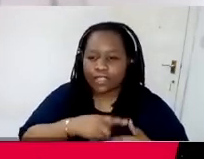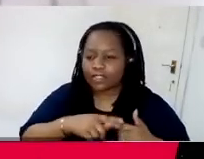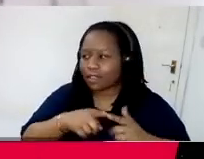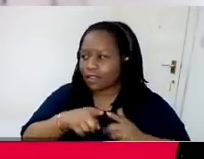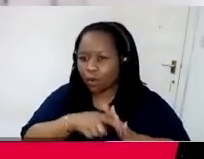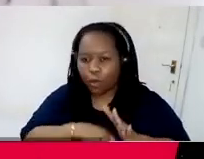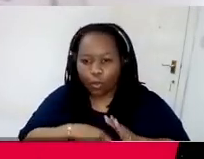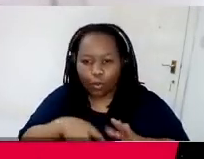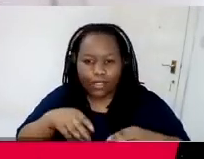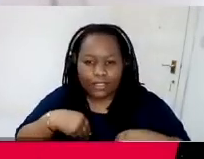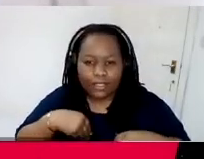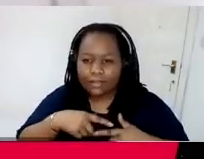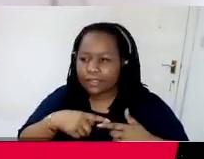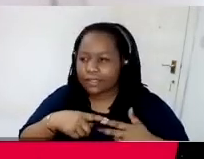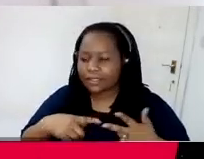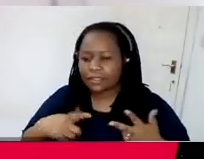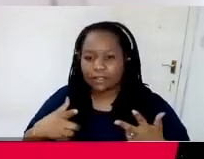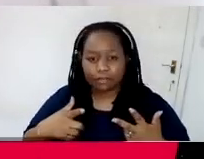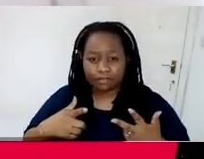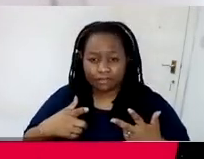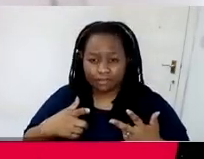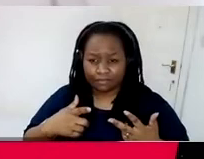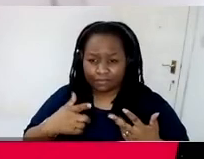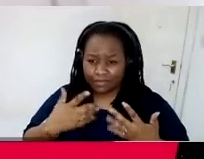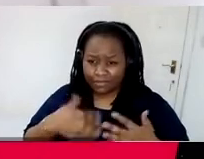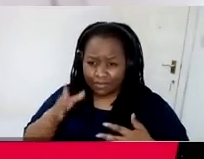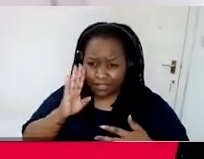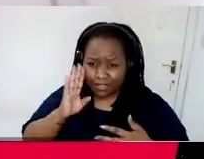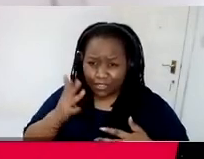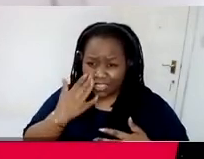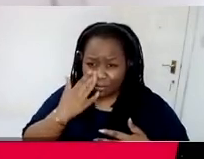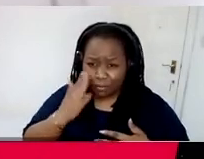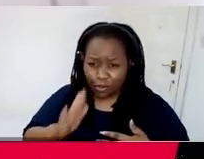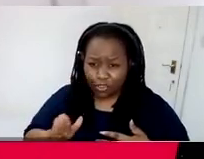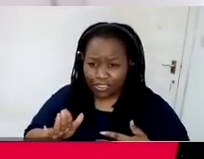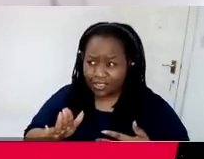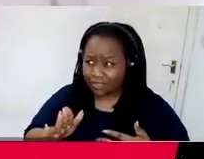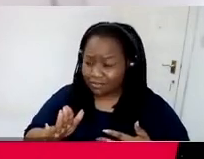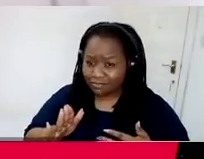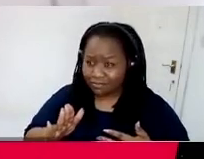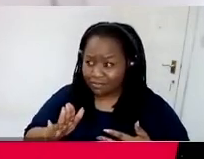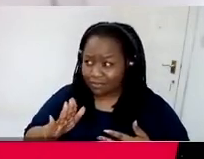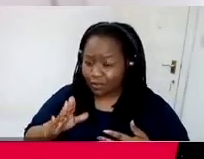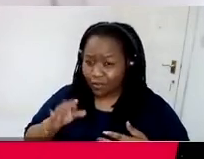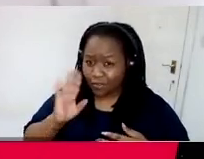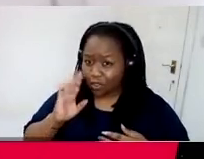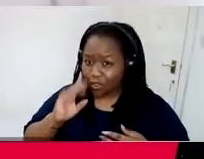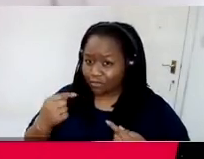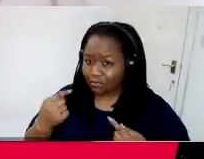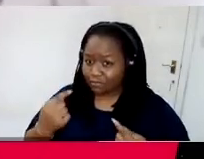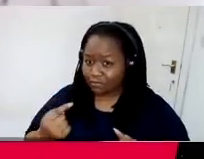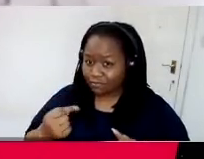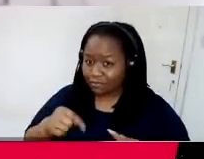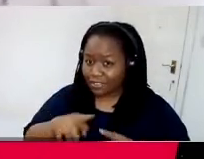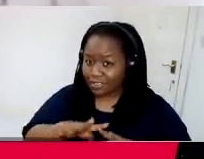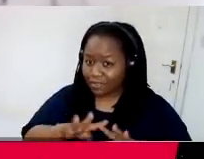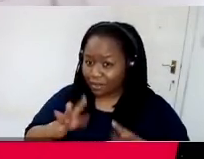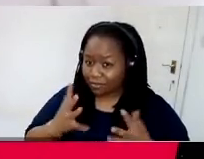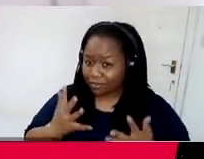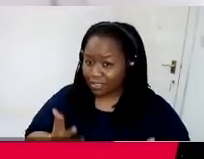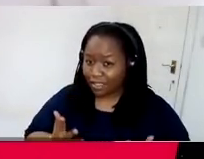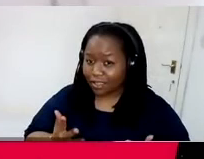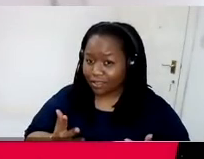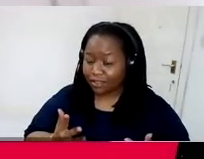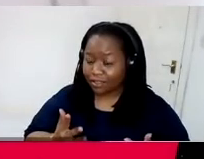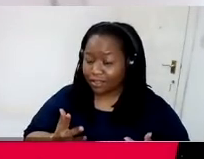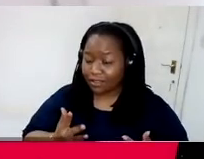on. And we've heard the term hypocrisy mentioned a couple of times in this panel already. And